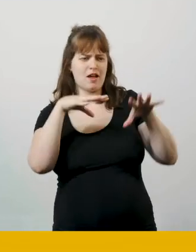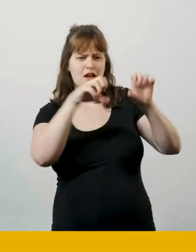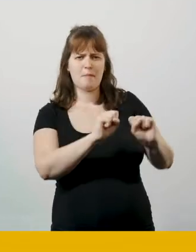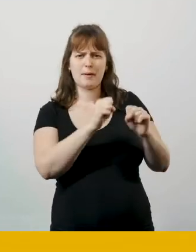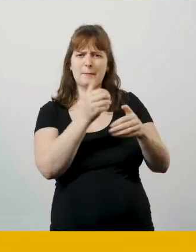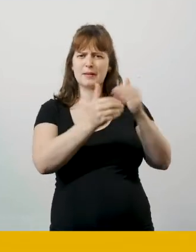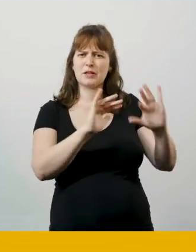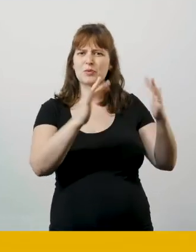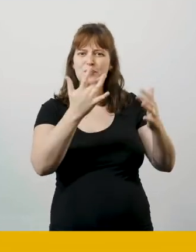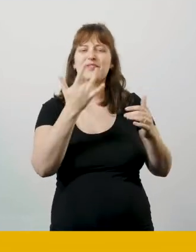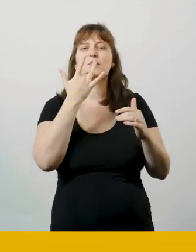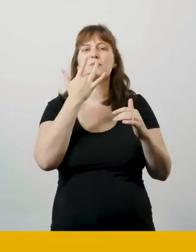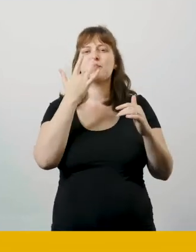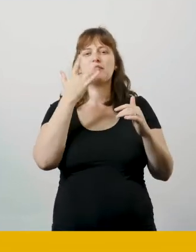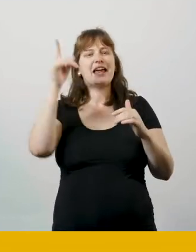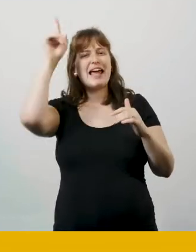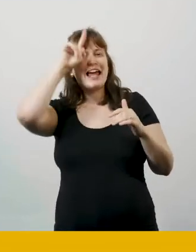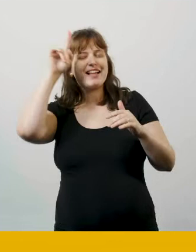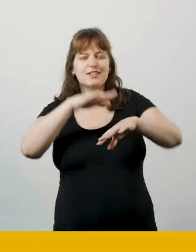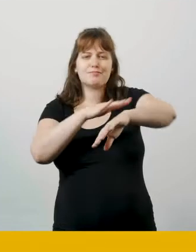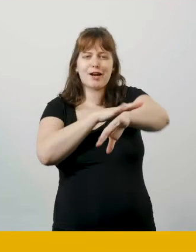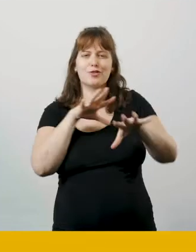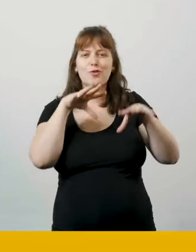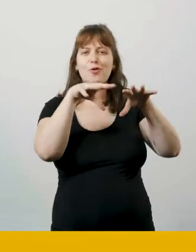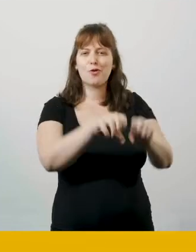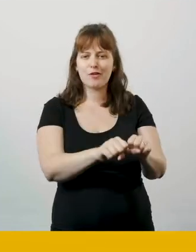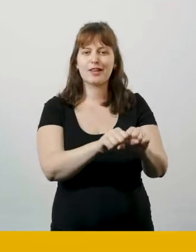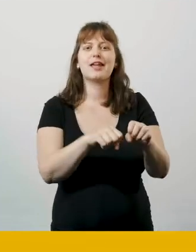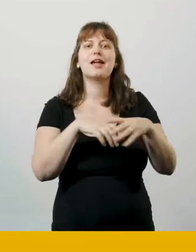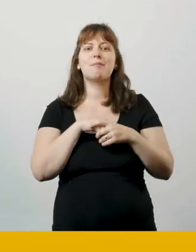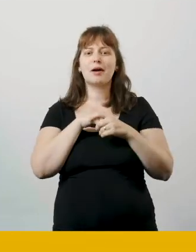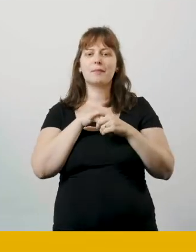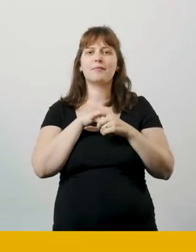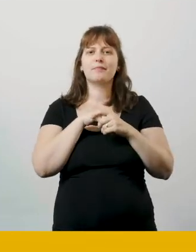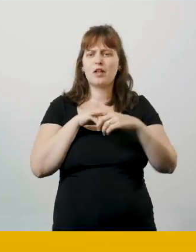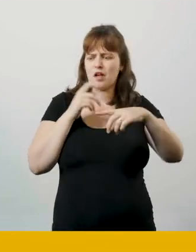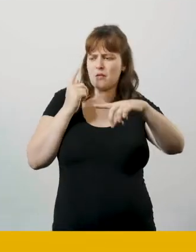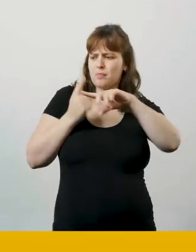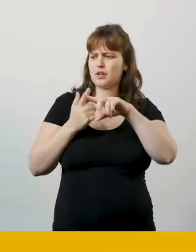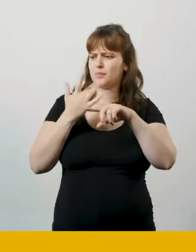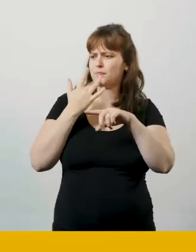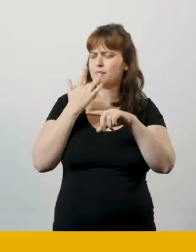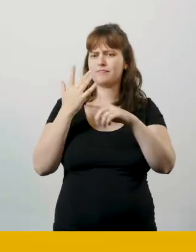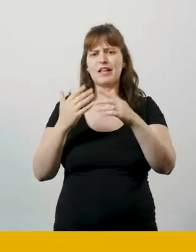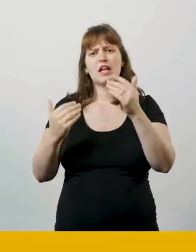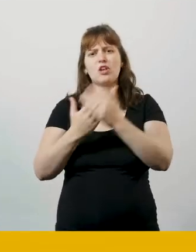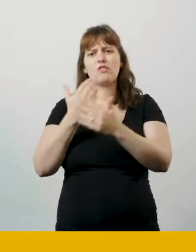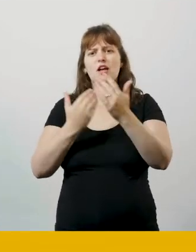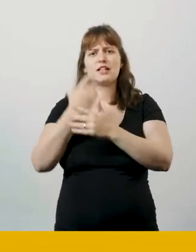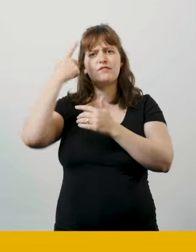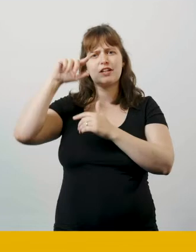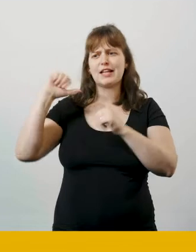the markets and creating a happy innovation for all.